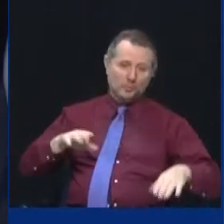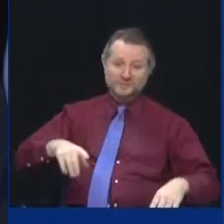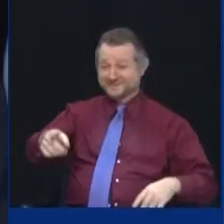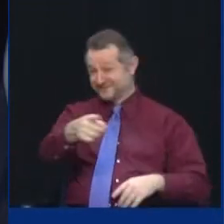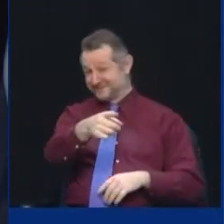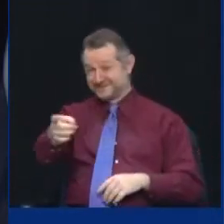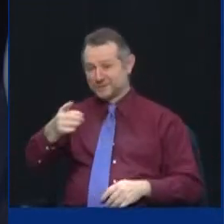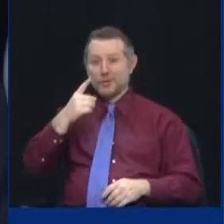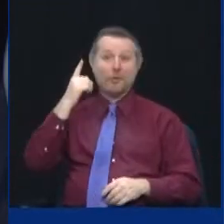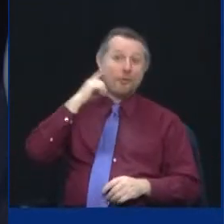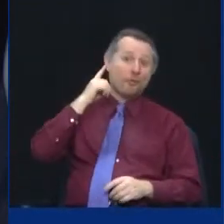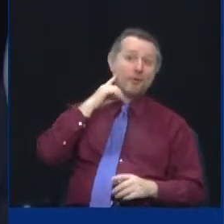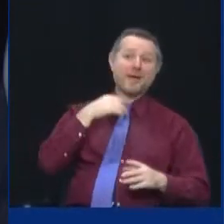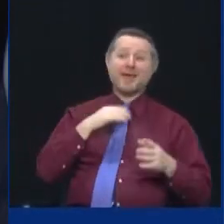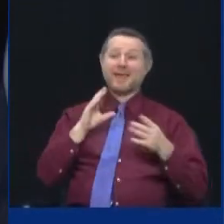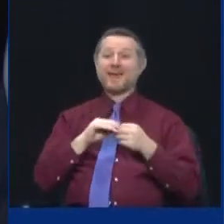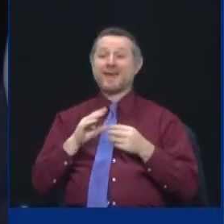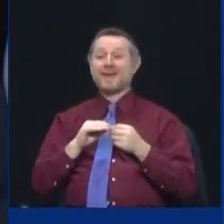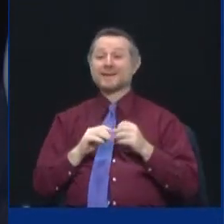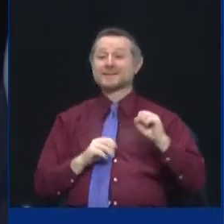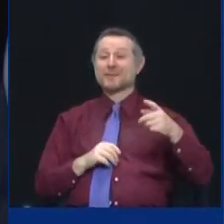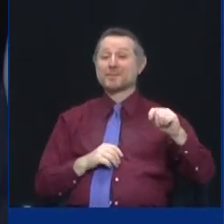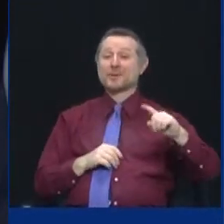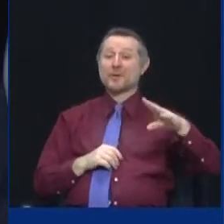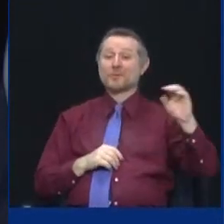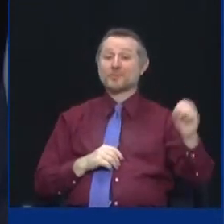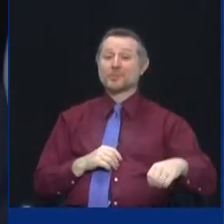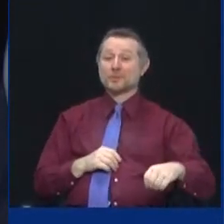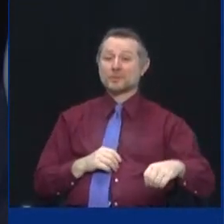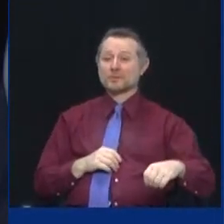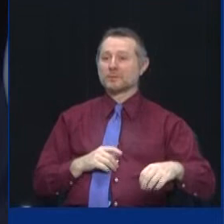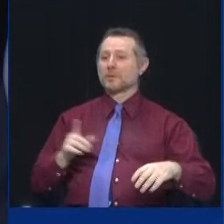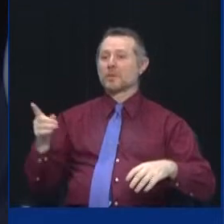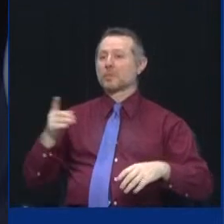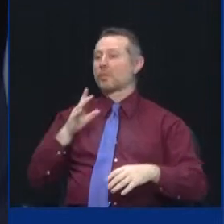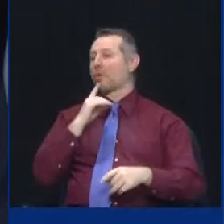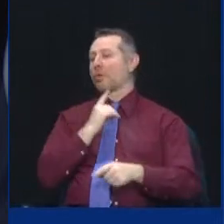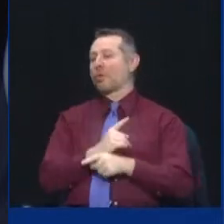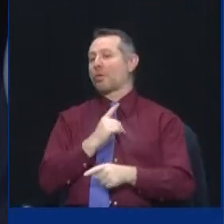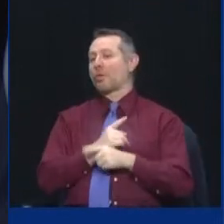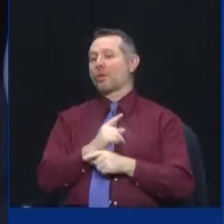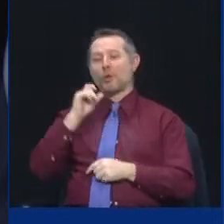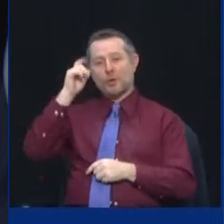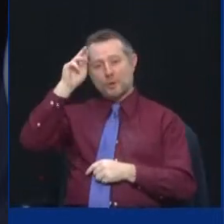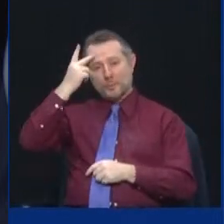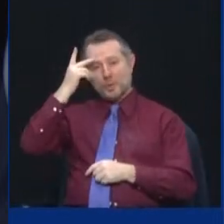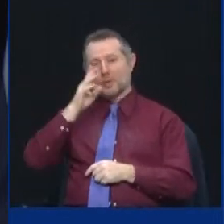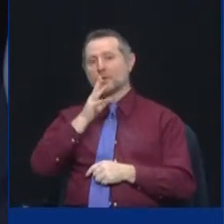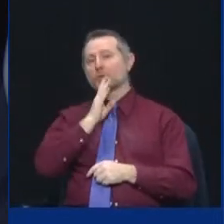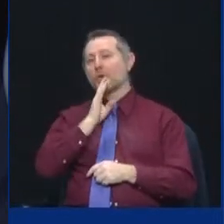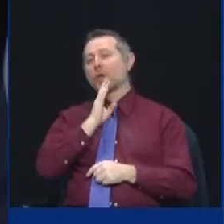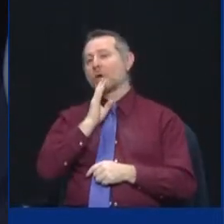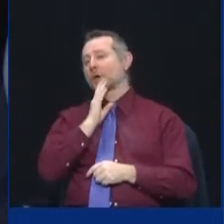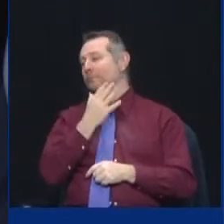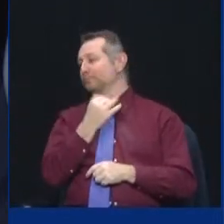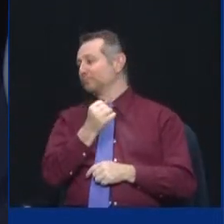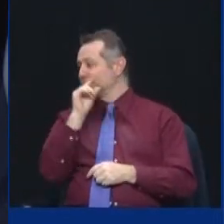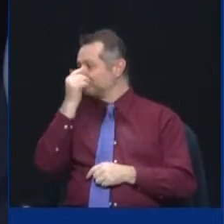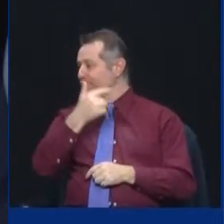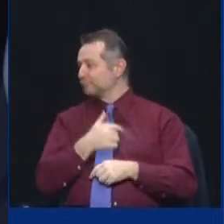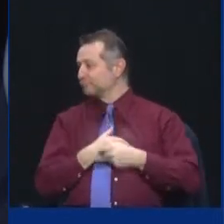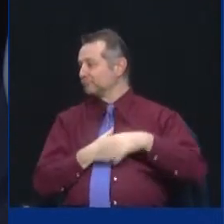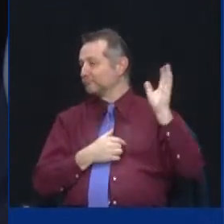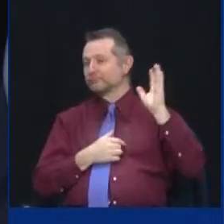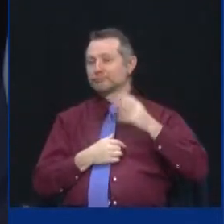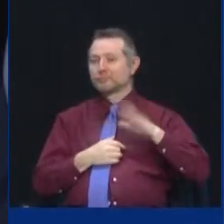September it's going to be 100% would say, that's just a typical politician. He has no idea what he's talking about, but